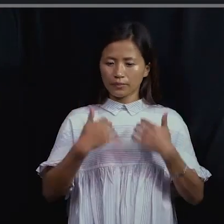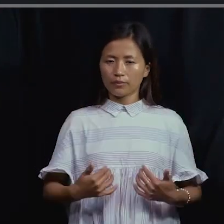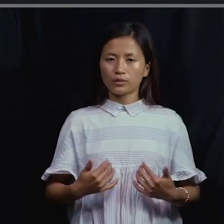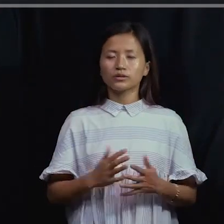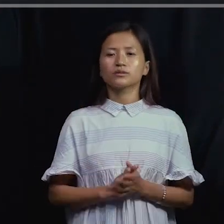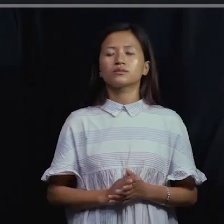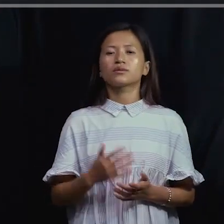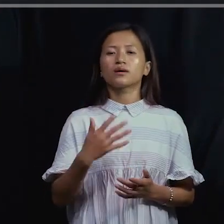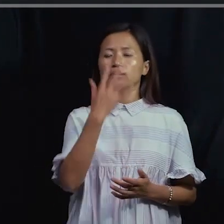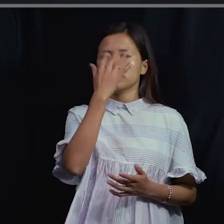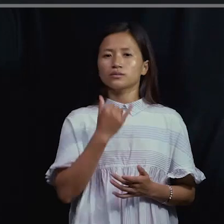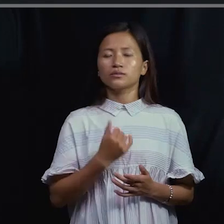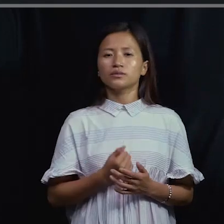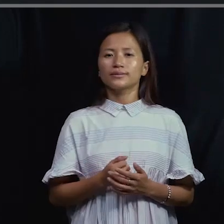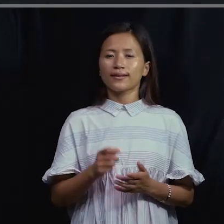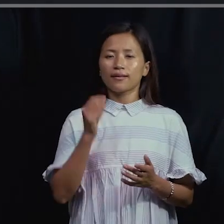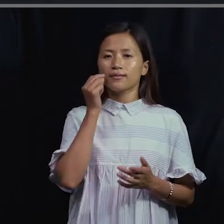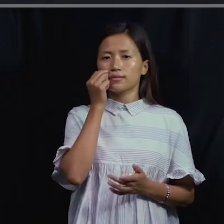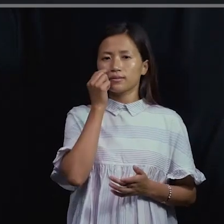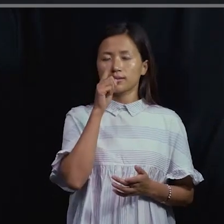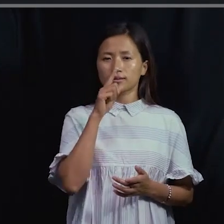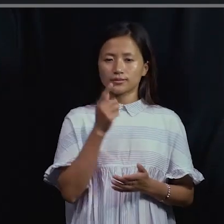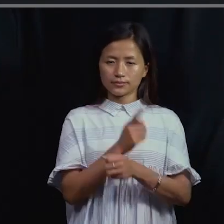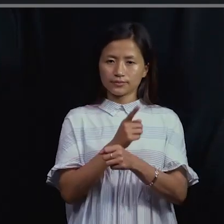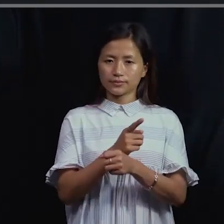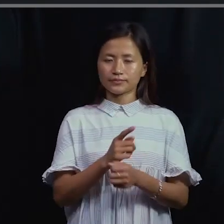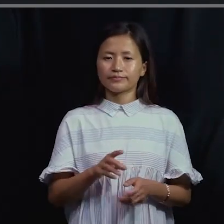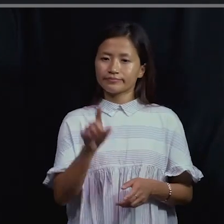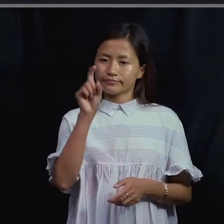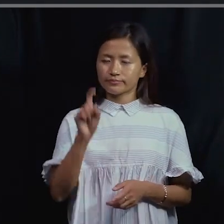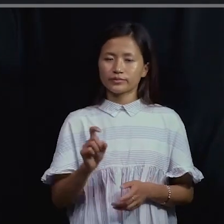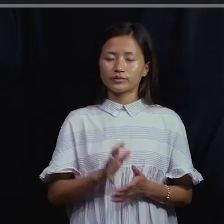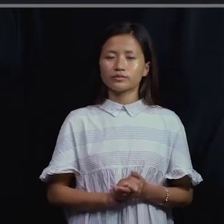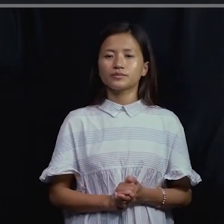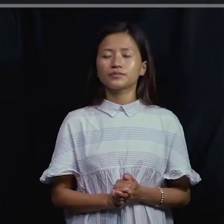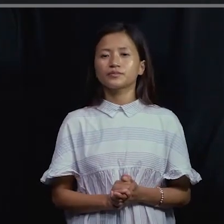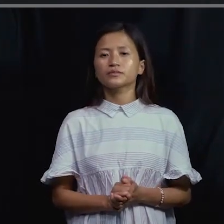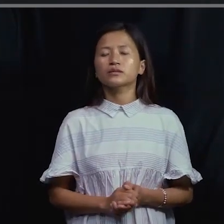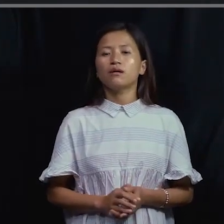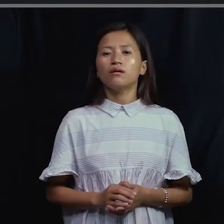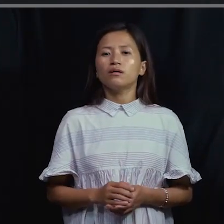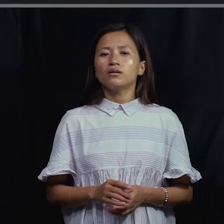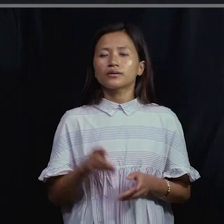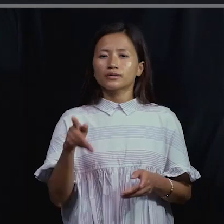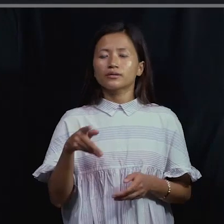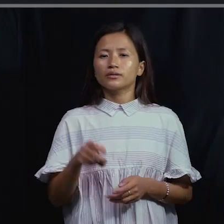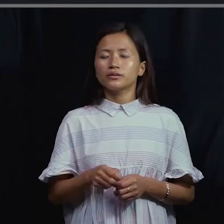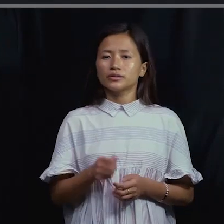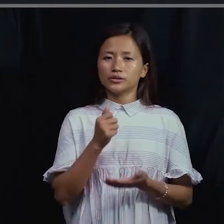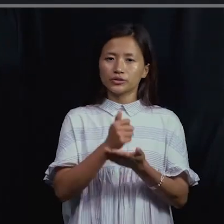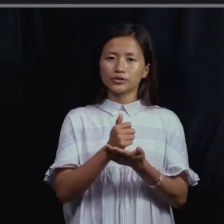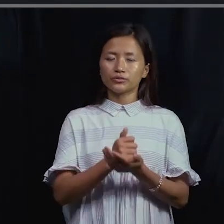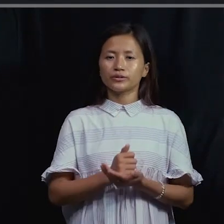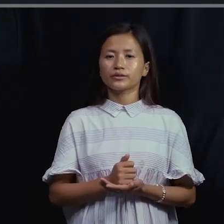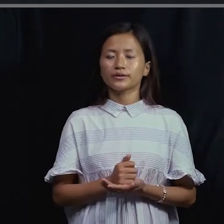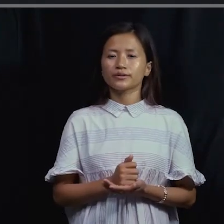why lady teachers are preferred, it seems. And then it is also said that children should be or